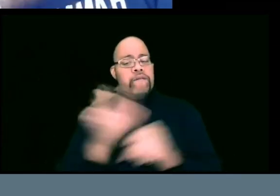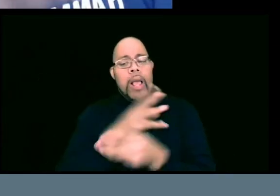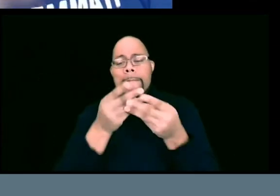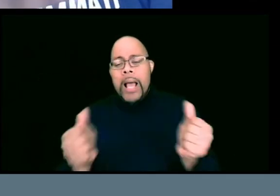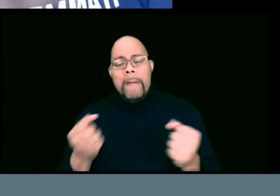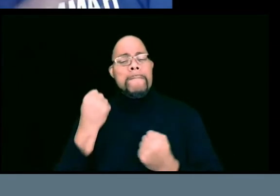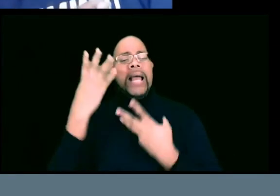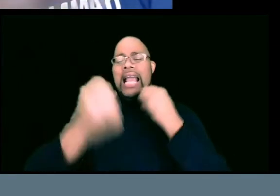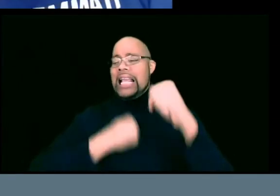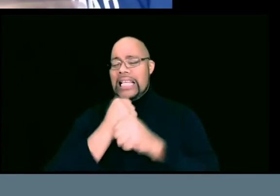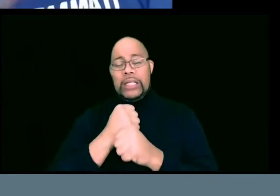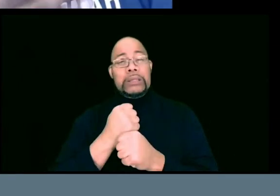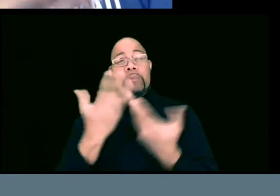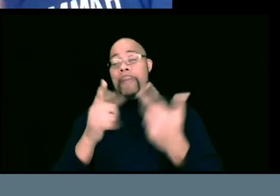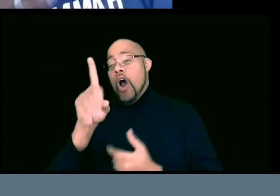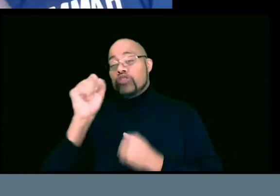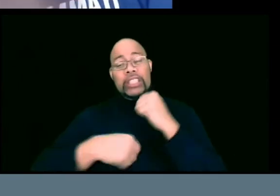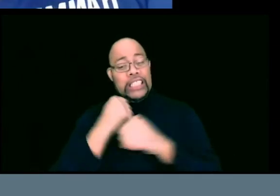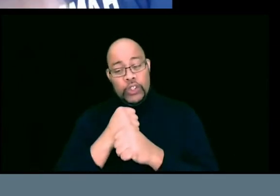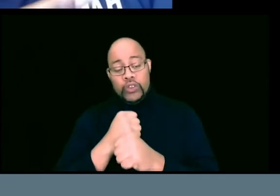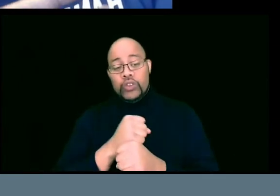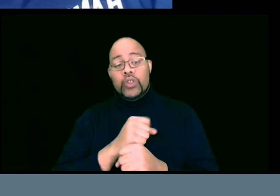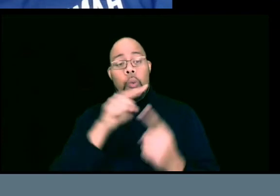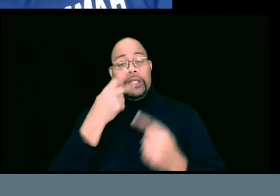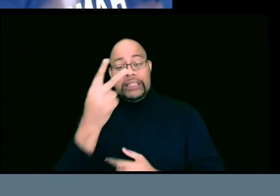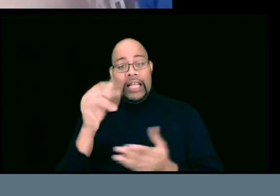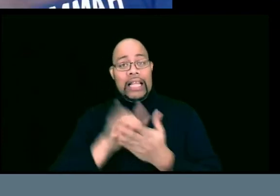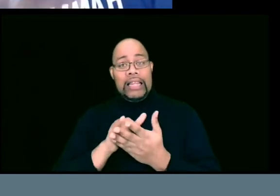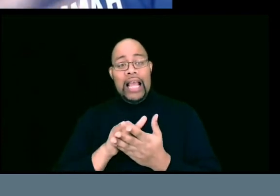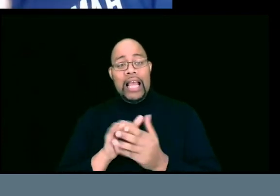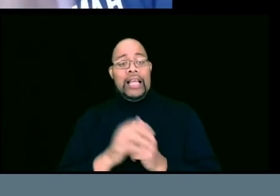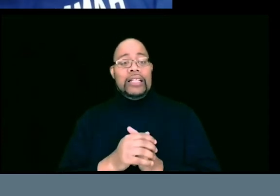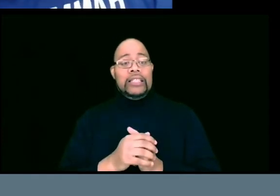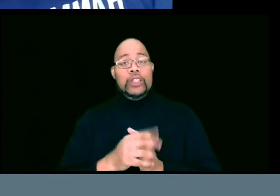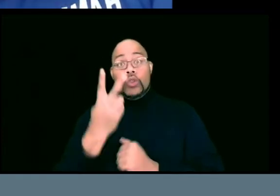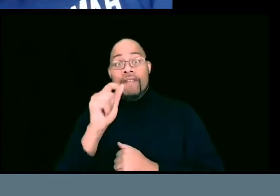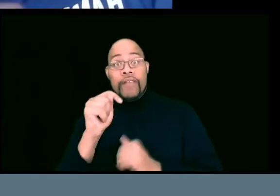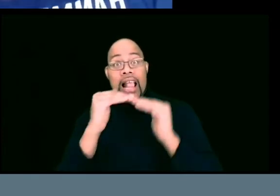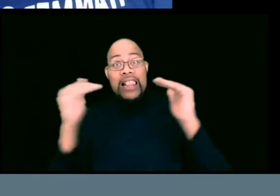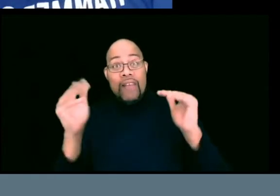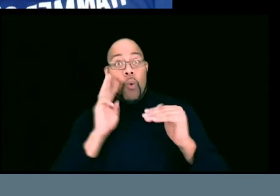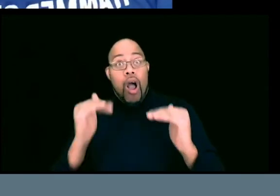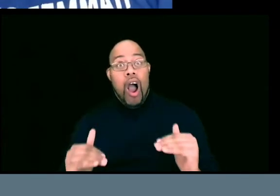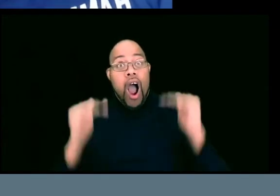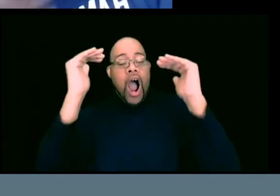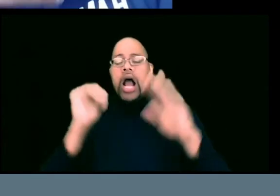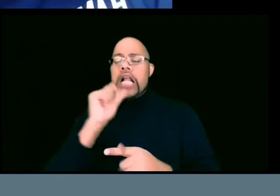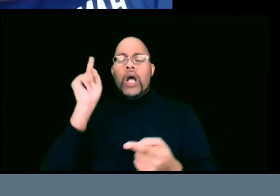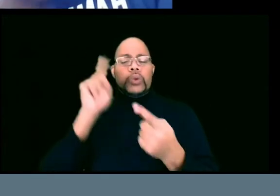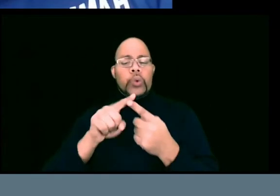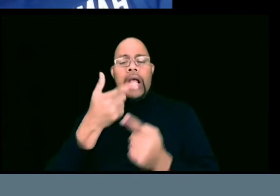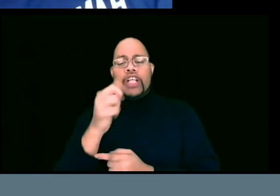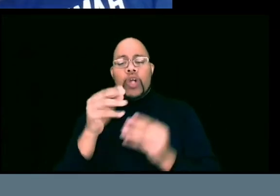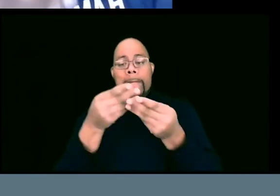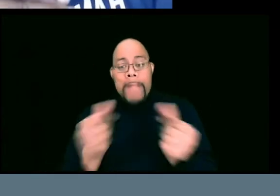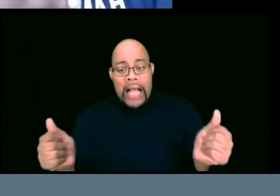glacier still wouldn't completely melt for many decades, if not centuries. So when we see, these 2 feet level of sea